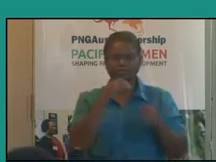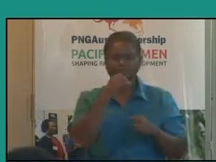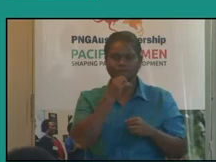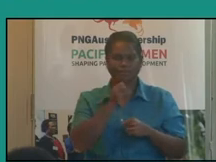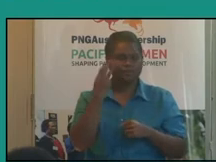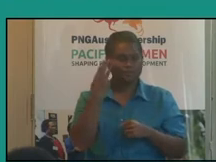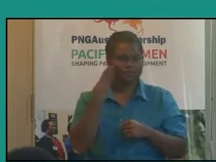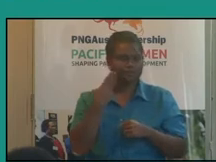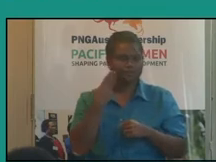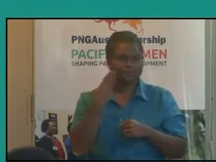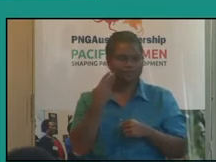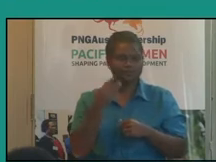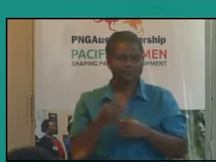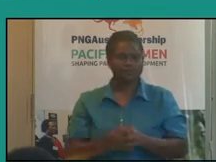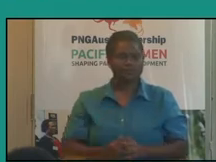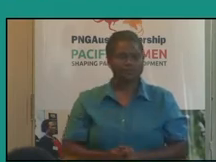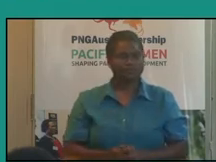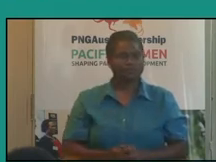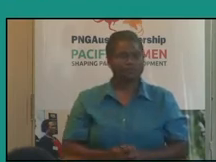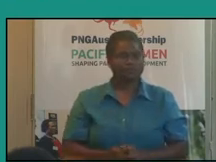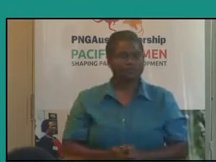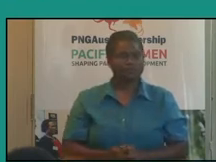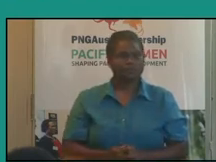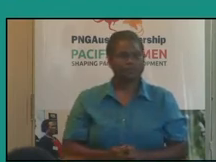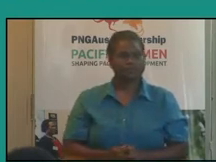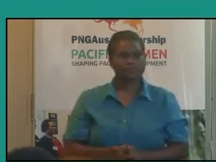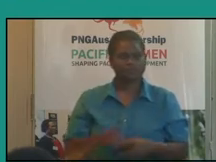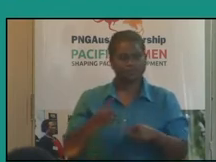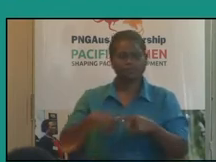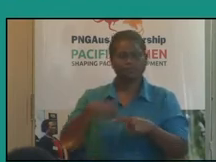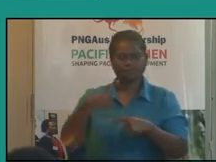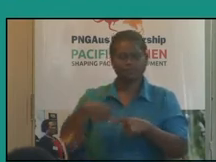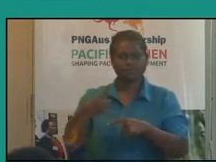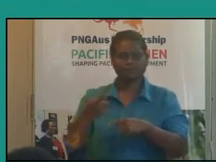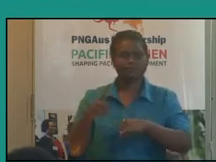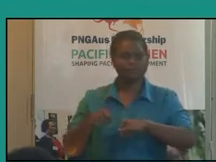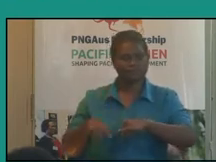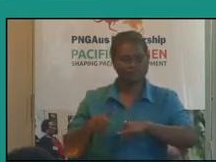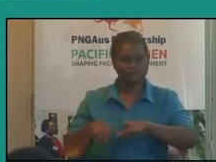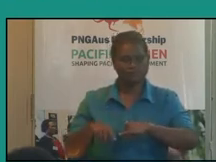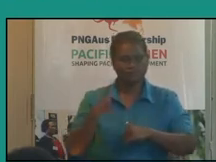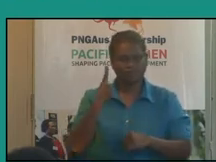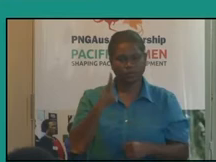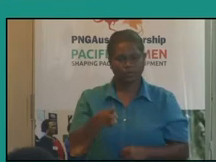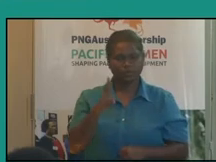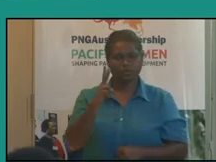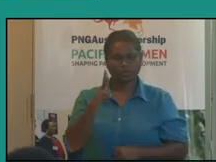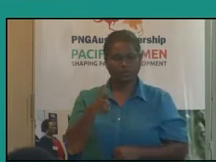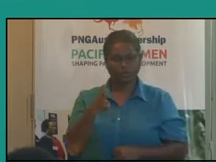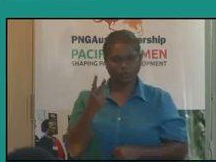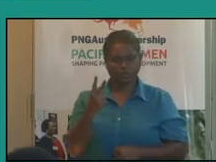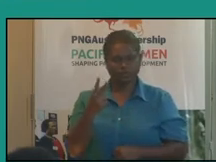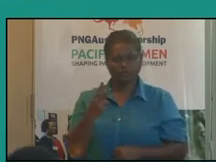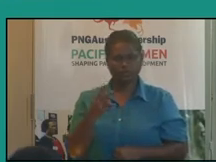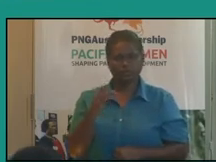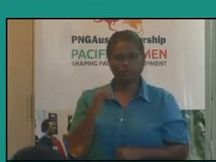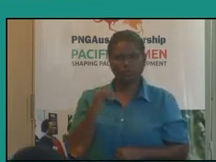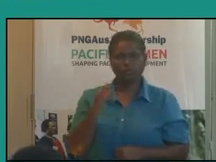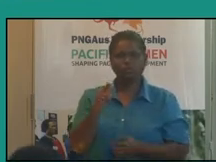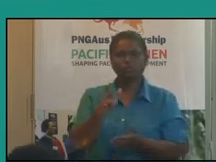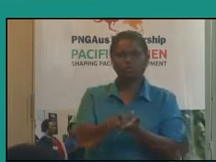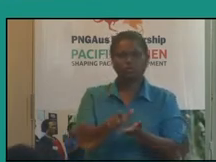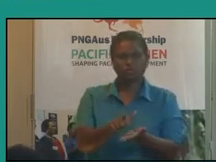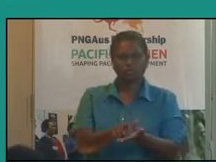gender equality legislation in the context of the upcoming polls in 2022? Or does the organic law on the integrity of